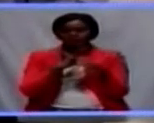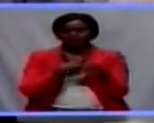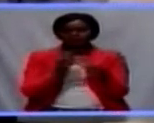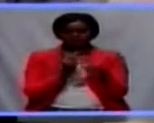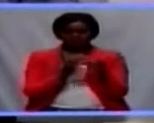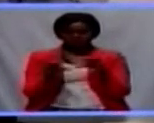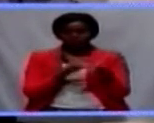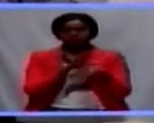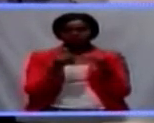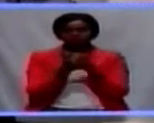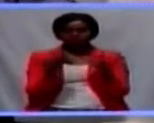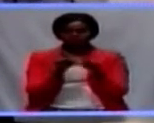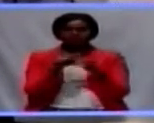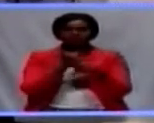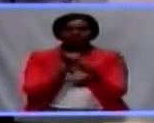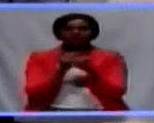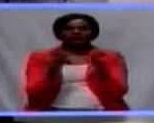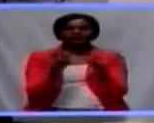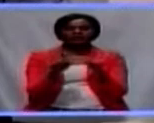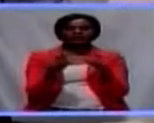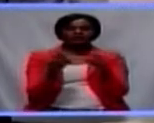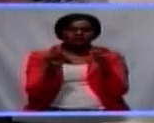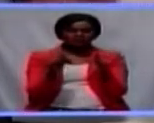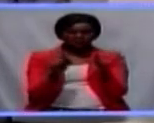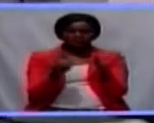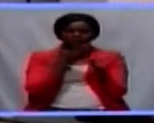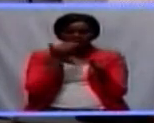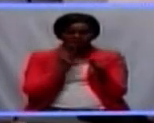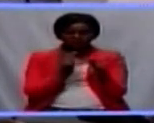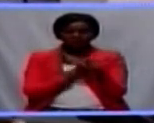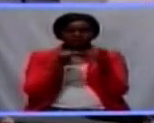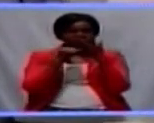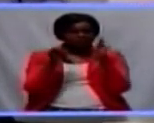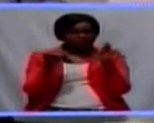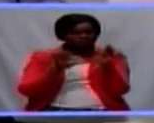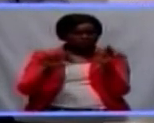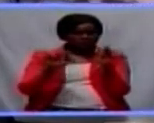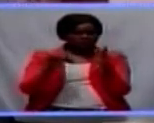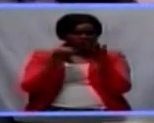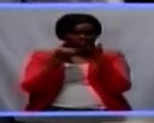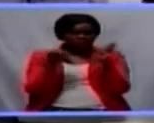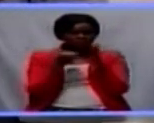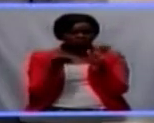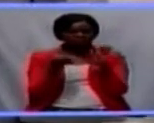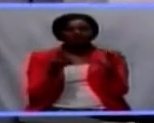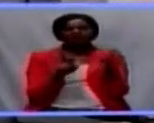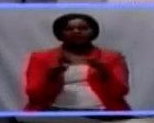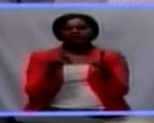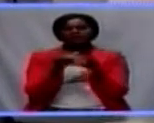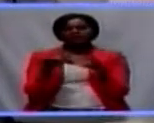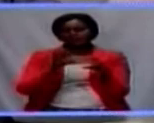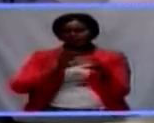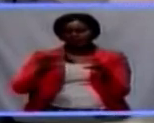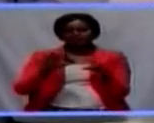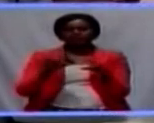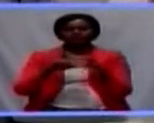all that, and we'll get to the formal sector. But first and foremost, we said let's identify the sector. Let's identify the players in the formal sector